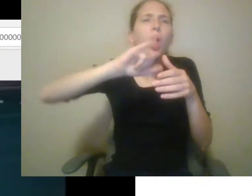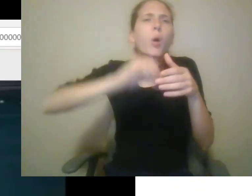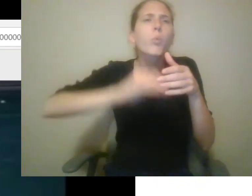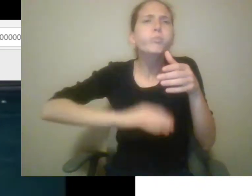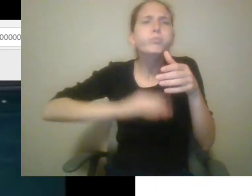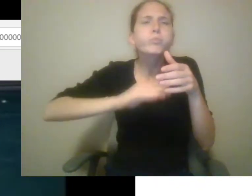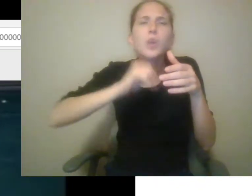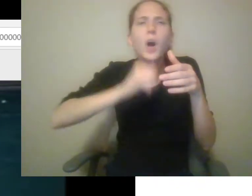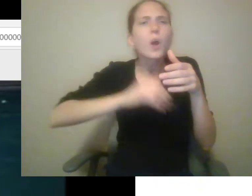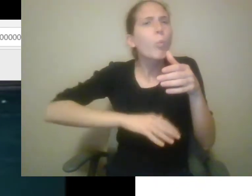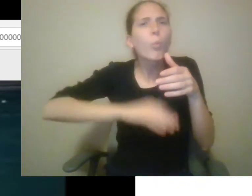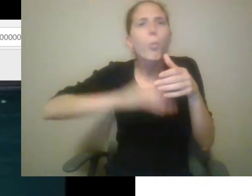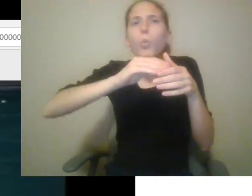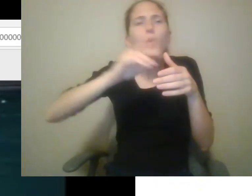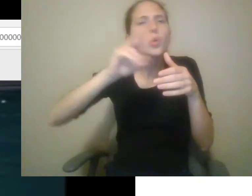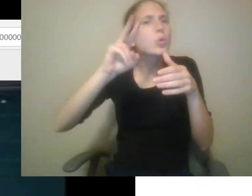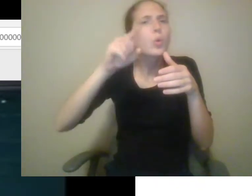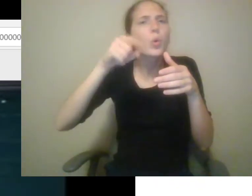quart of water?